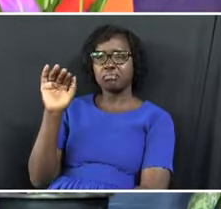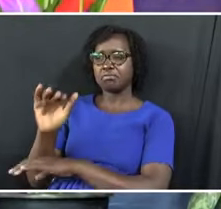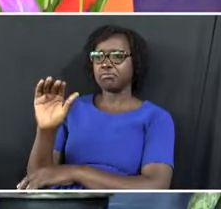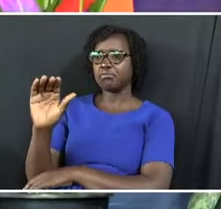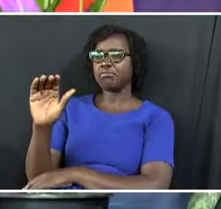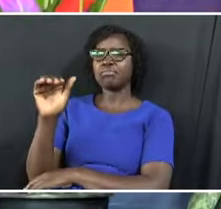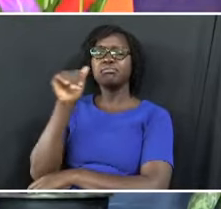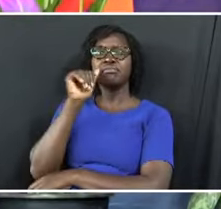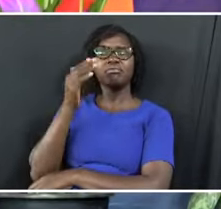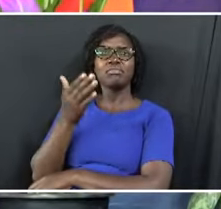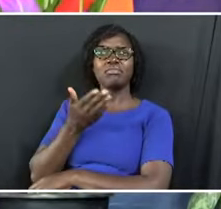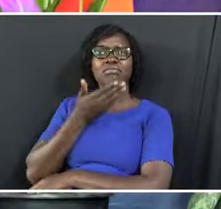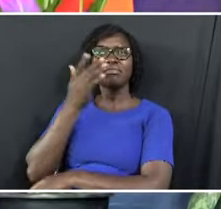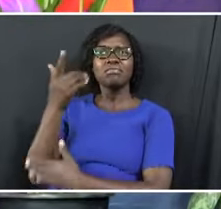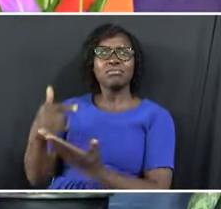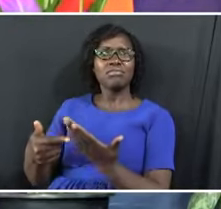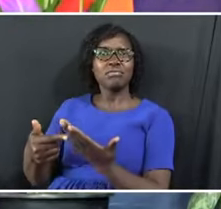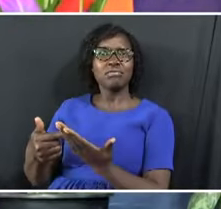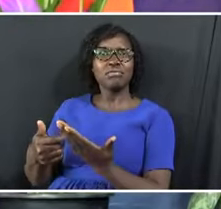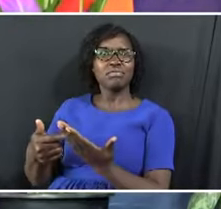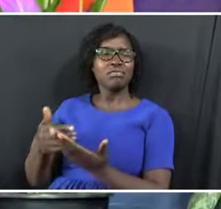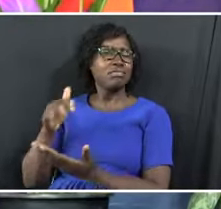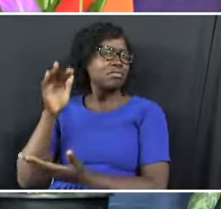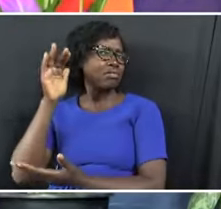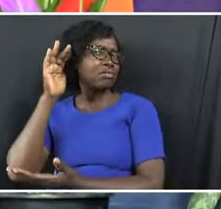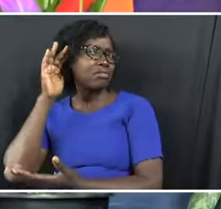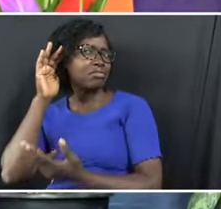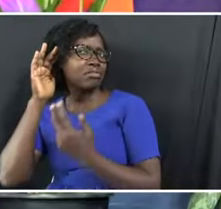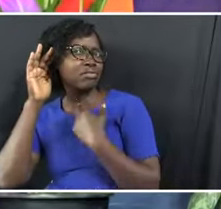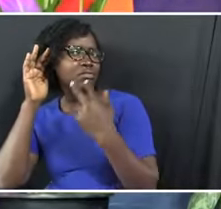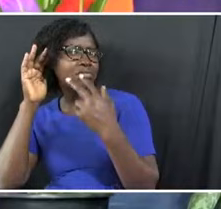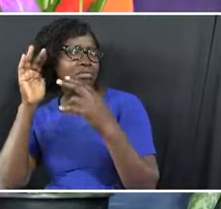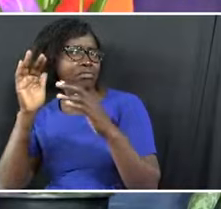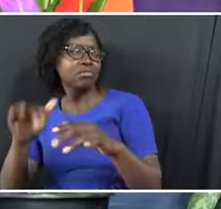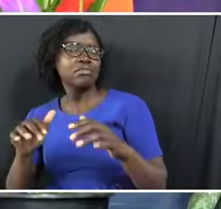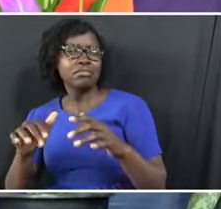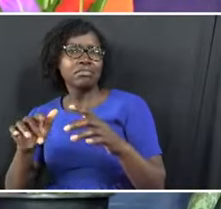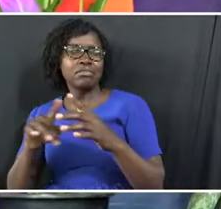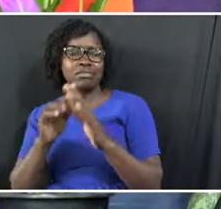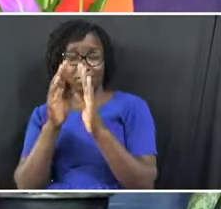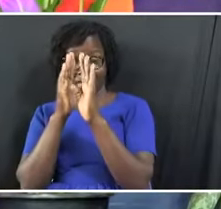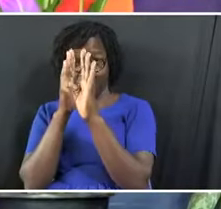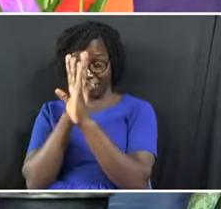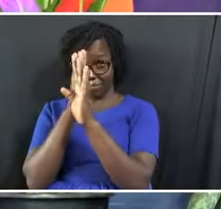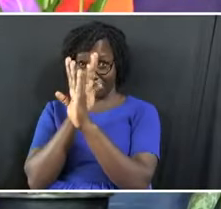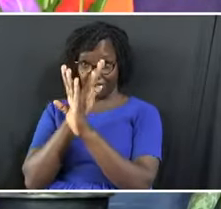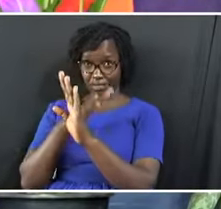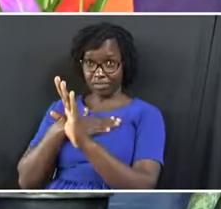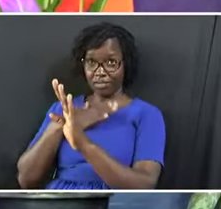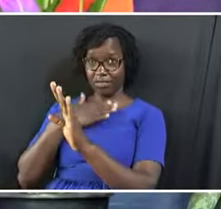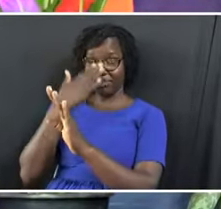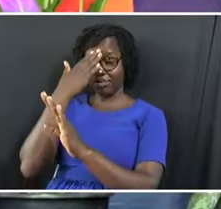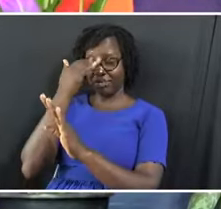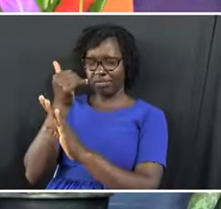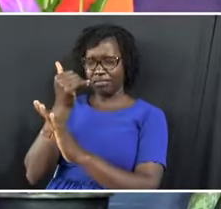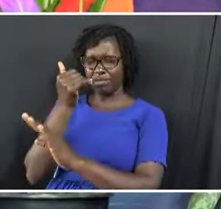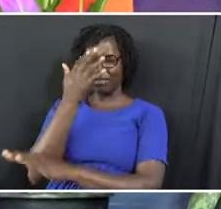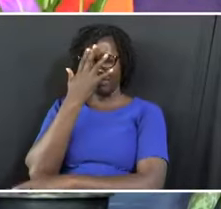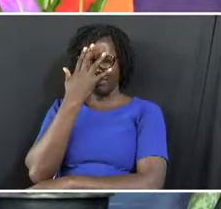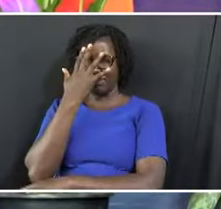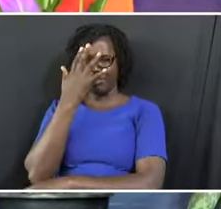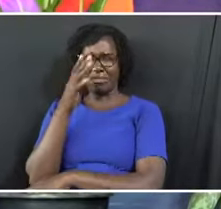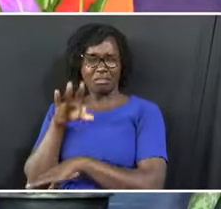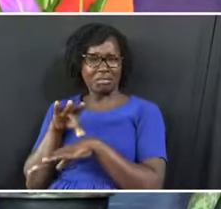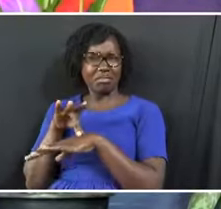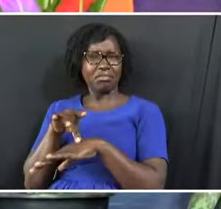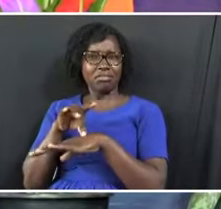And Adam responded by saying, I heard your voice in the Garden of Eden, and I hid myself because I was